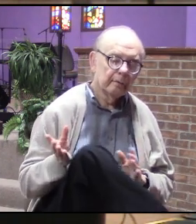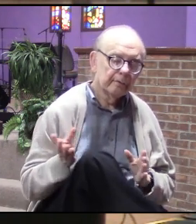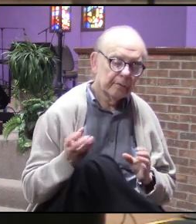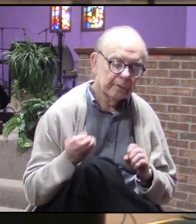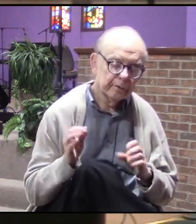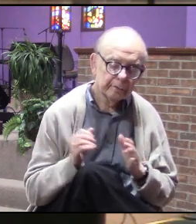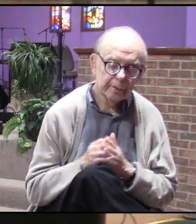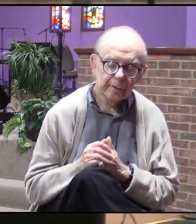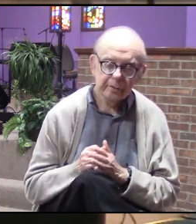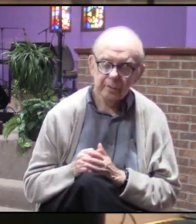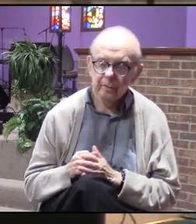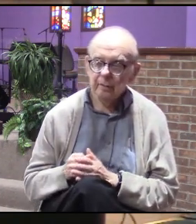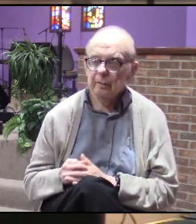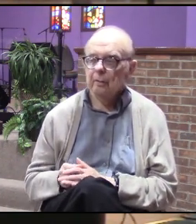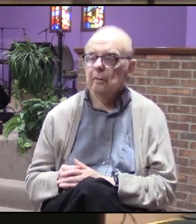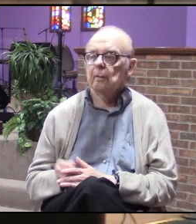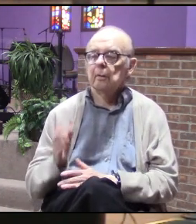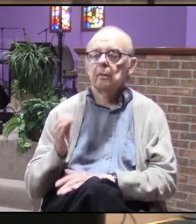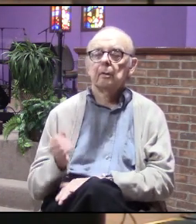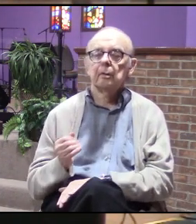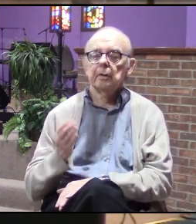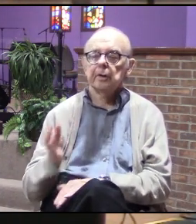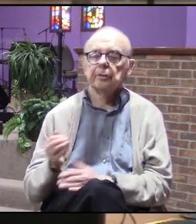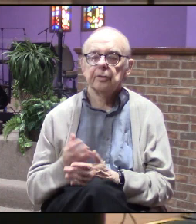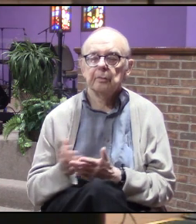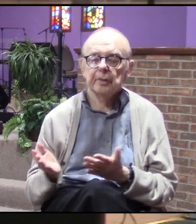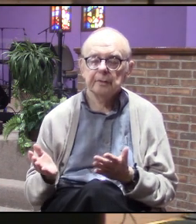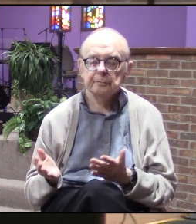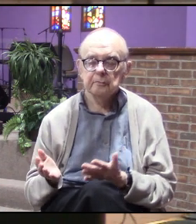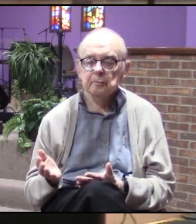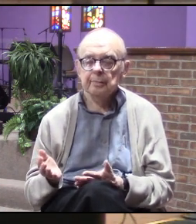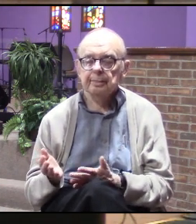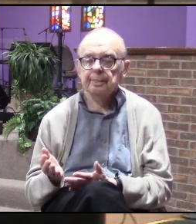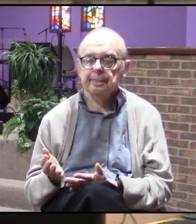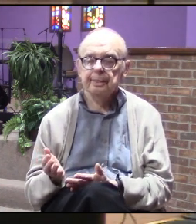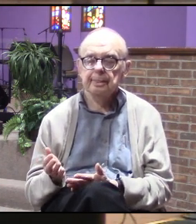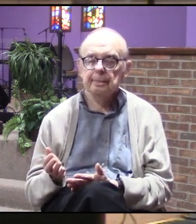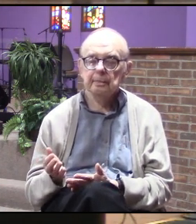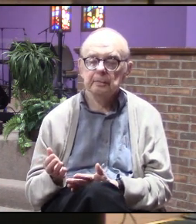finish with. Because here's something